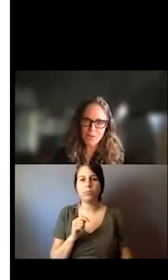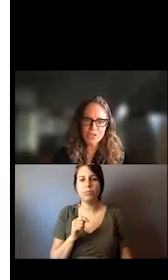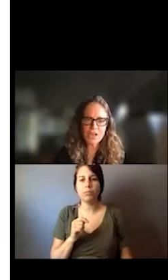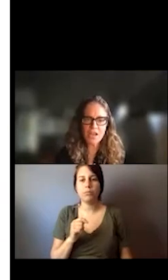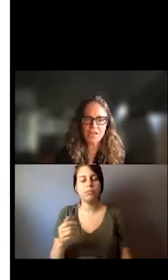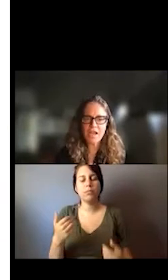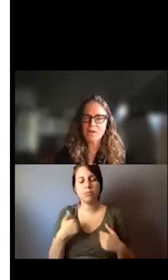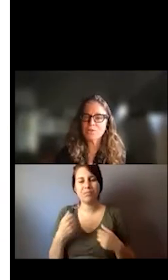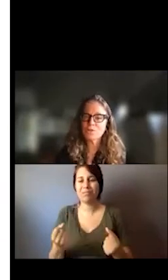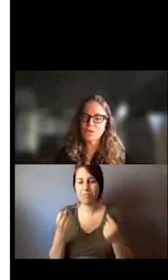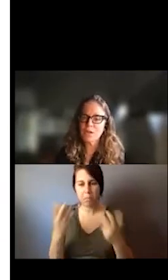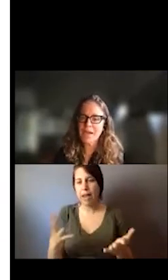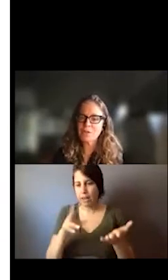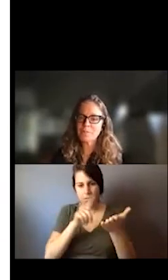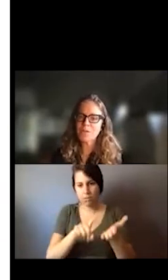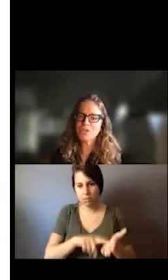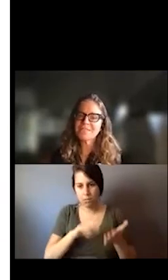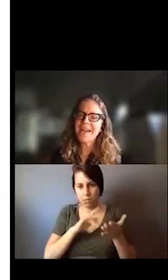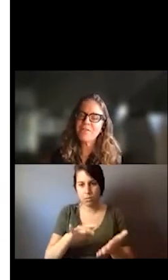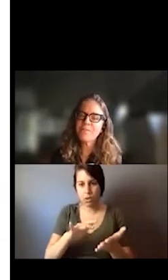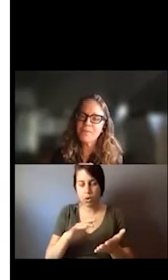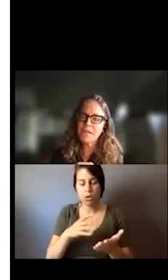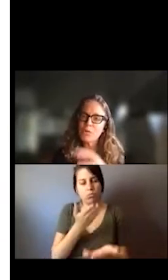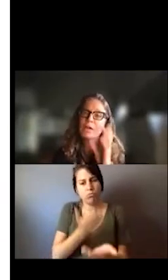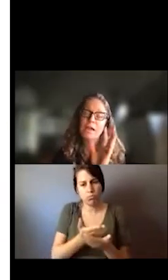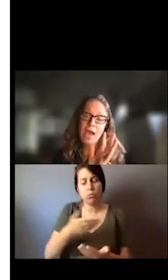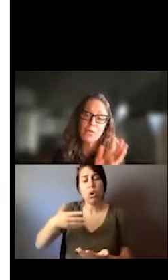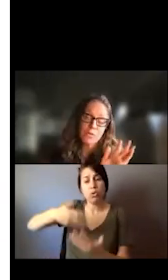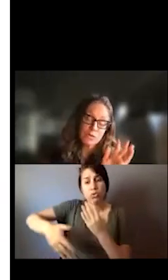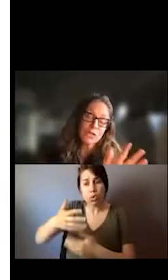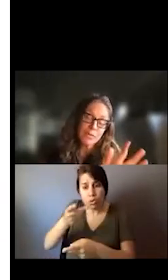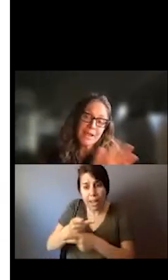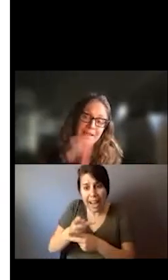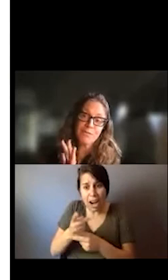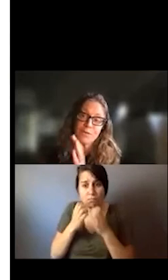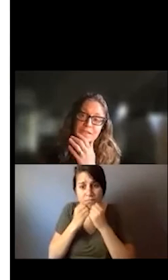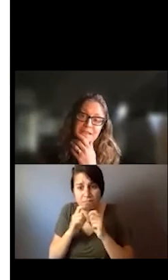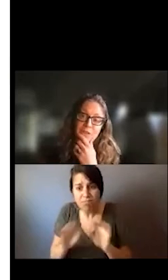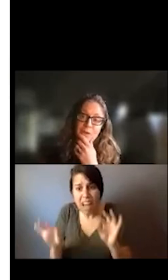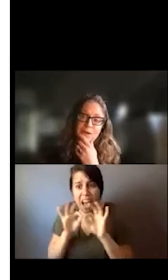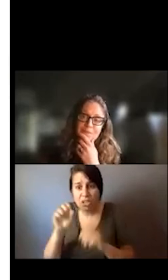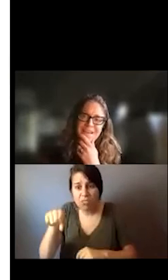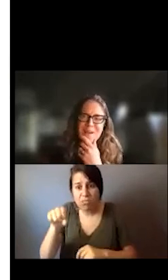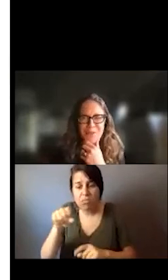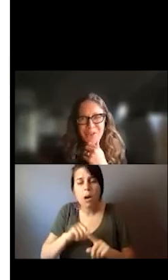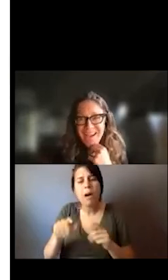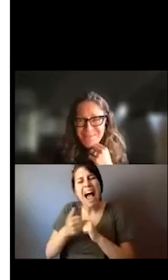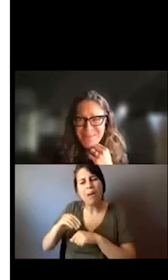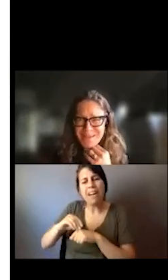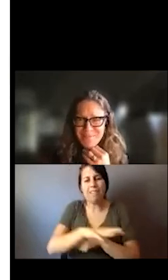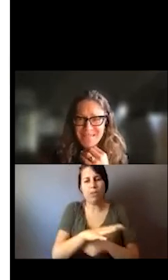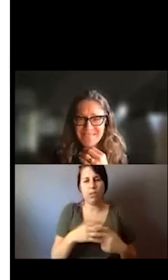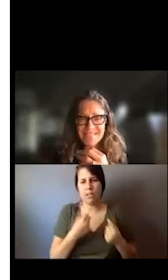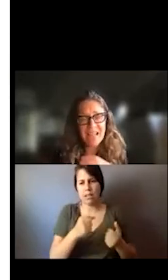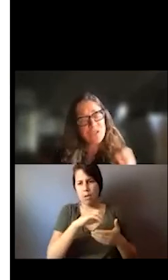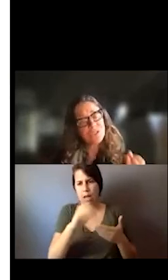studies that have emerged on how social care matters, but there just haven't been, or how social care might influence health outcomes, but there